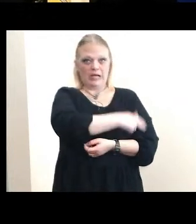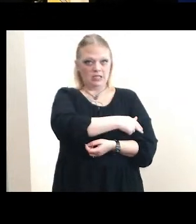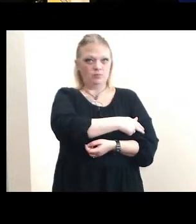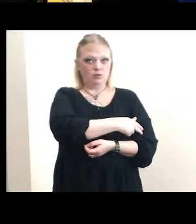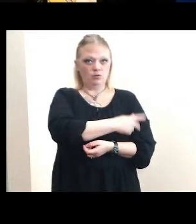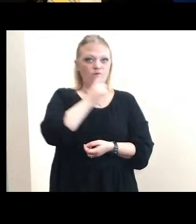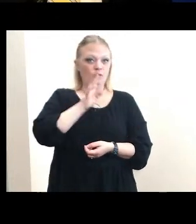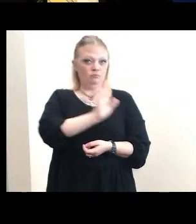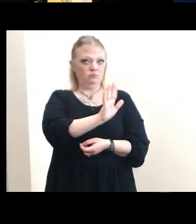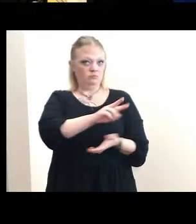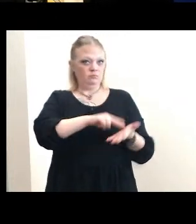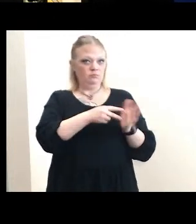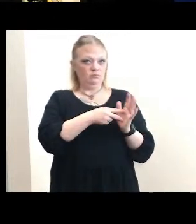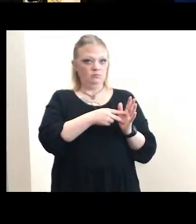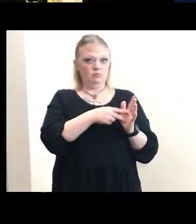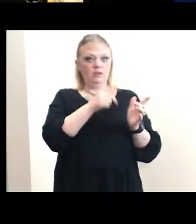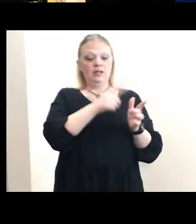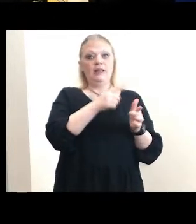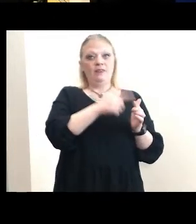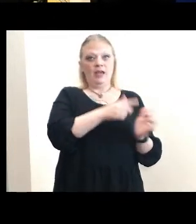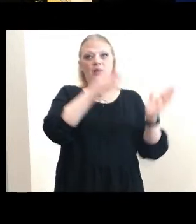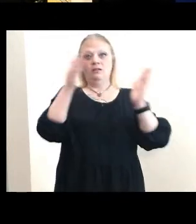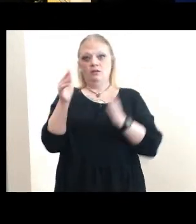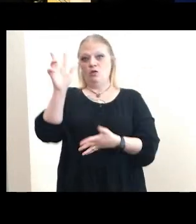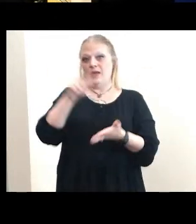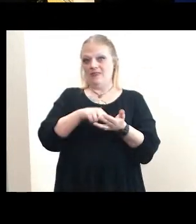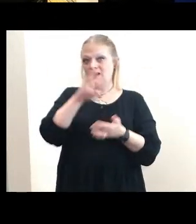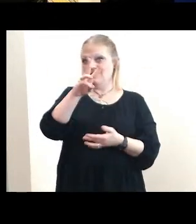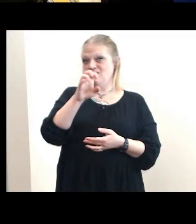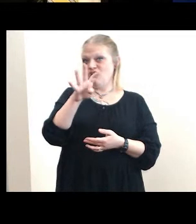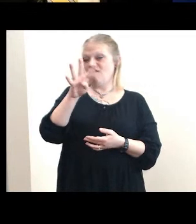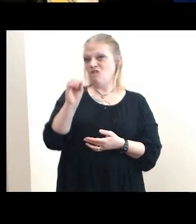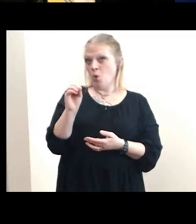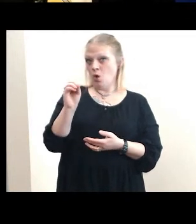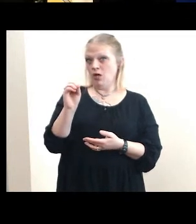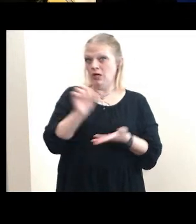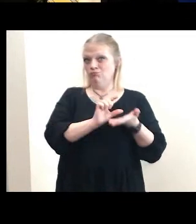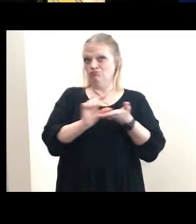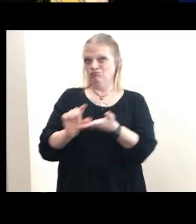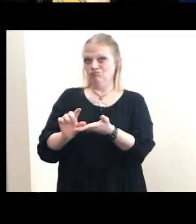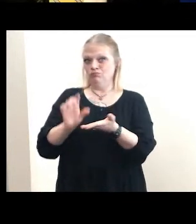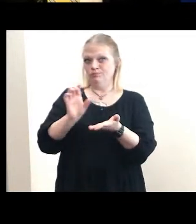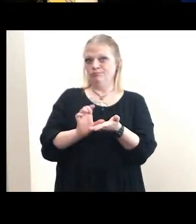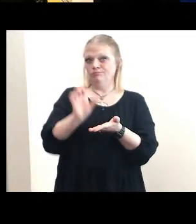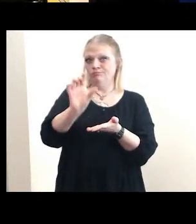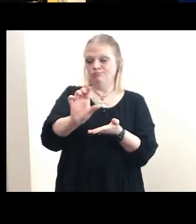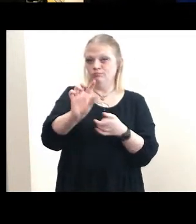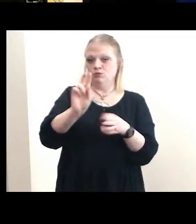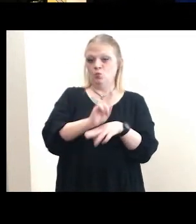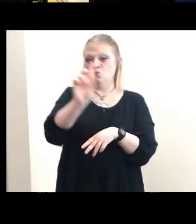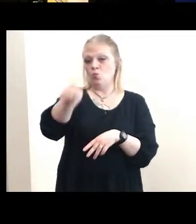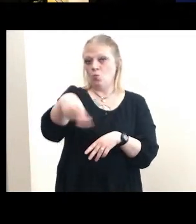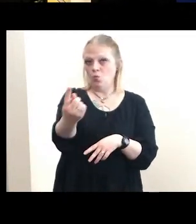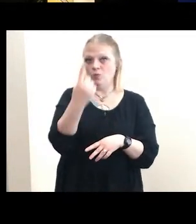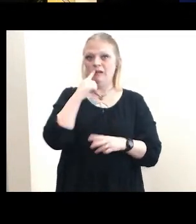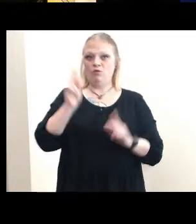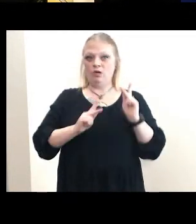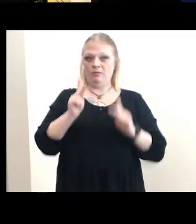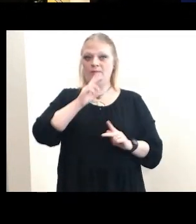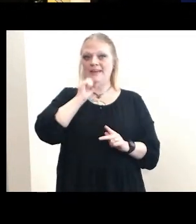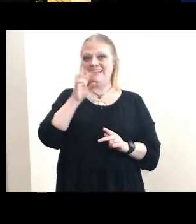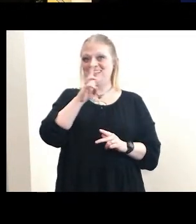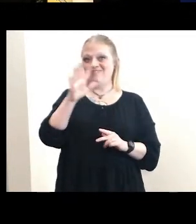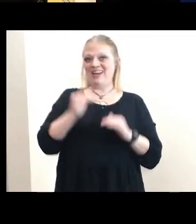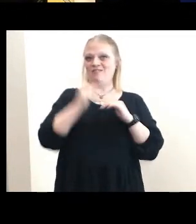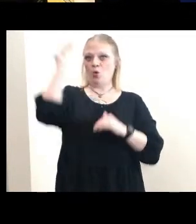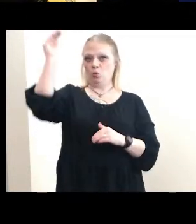for that purpose. And then 3,640 doses are to be allocated solely for individuals 65